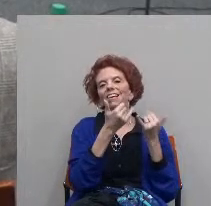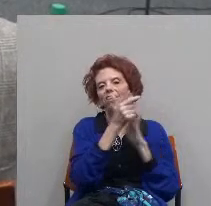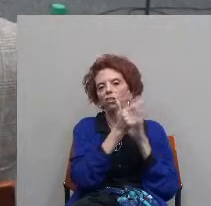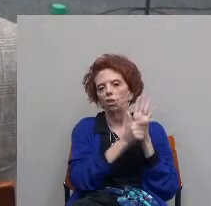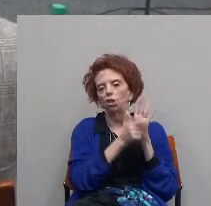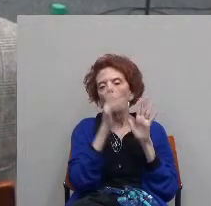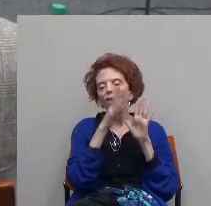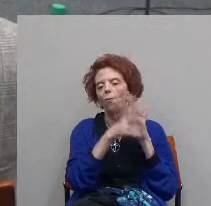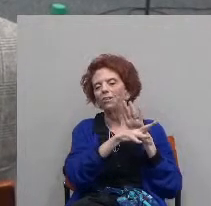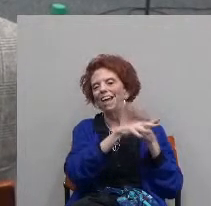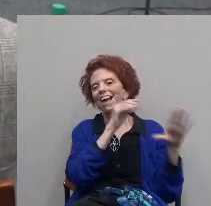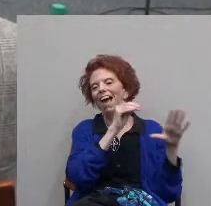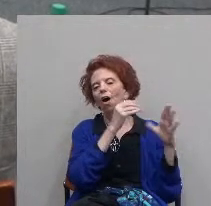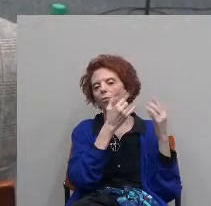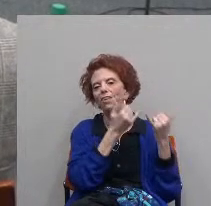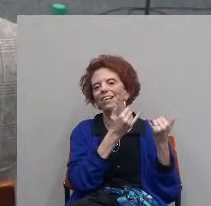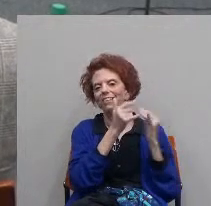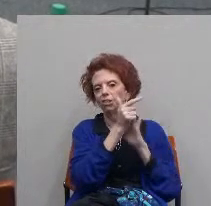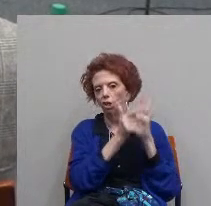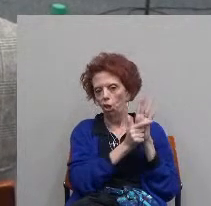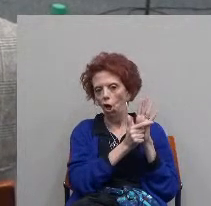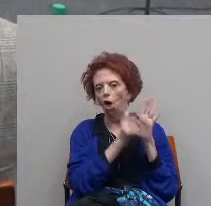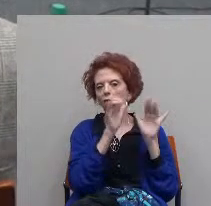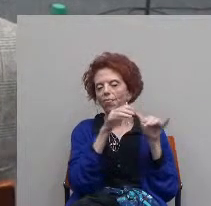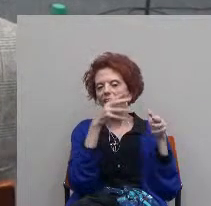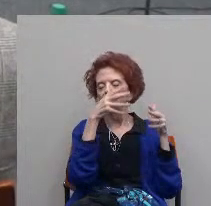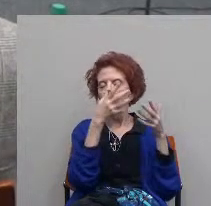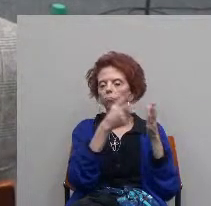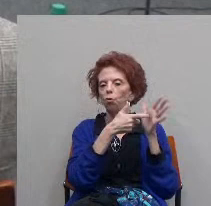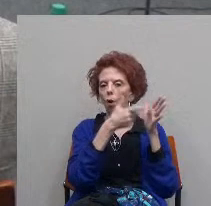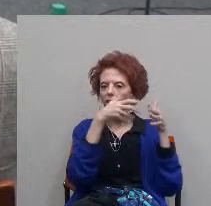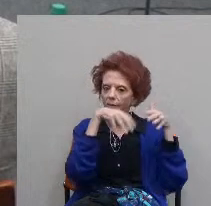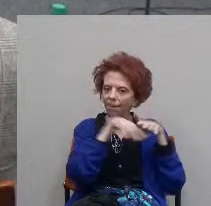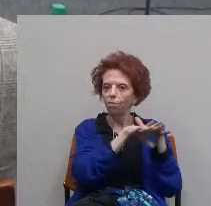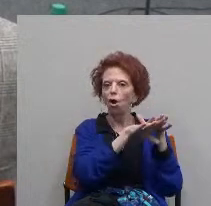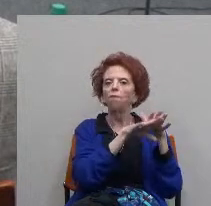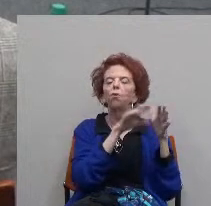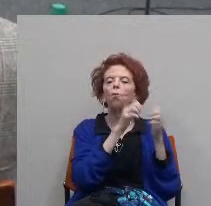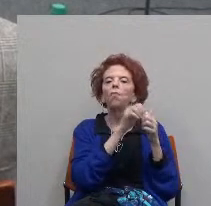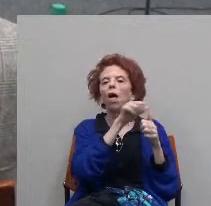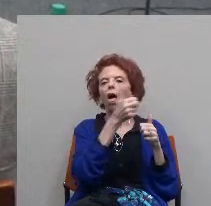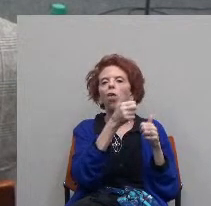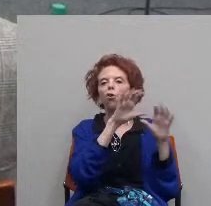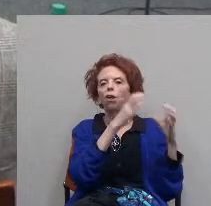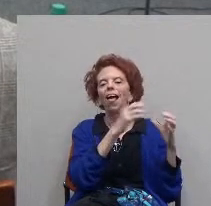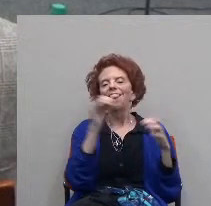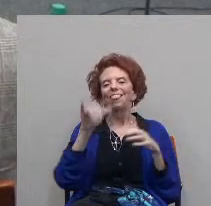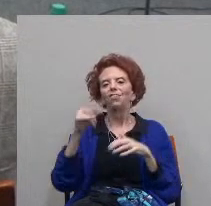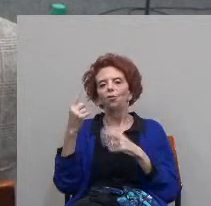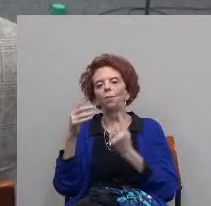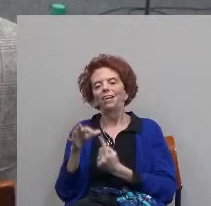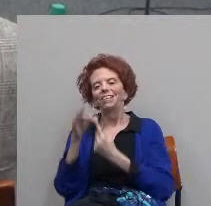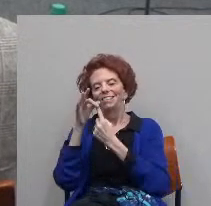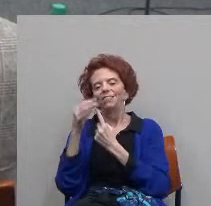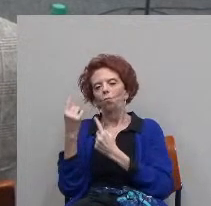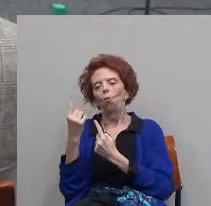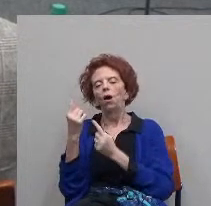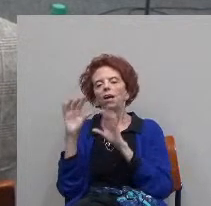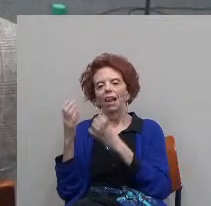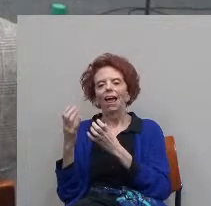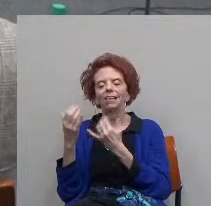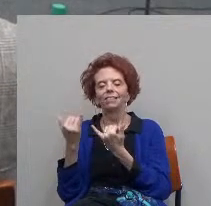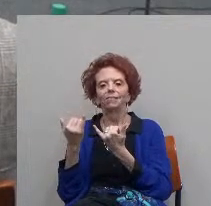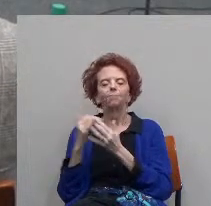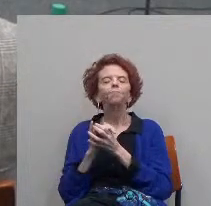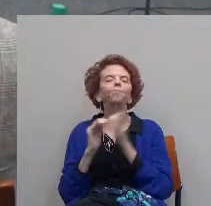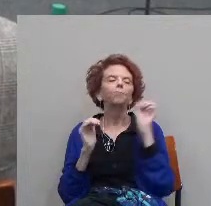they're repealing the existing law that would require it to be infused into other courses, and this will be the standalone course that we use. Great, okay,